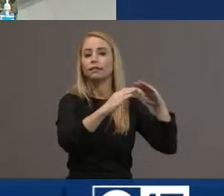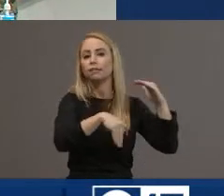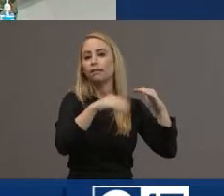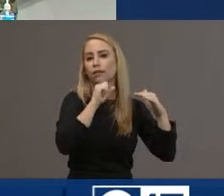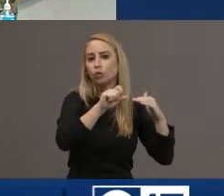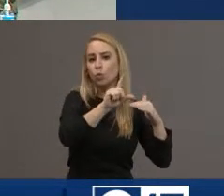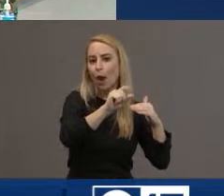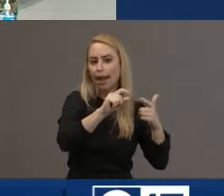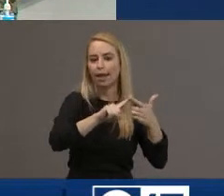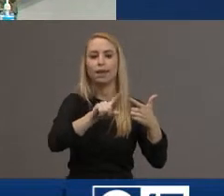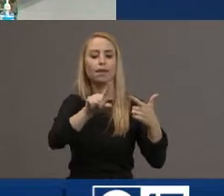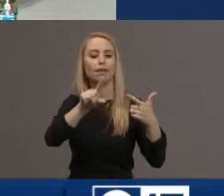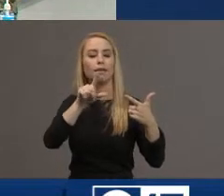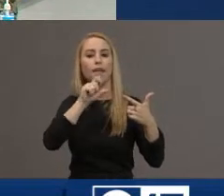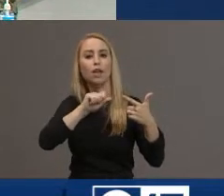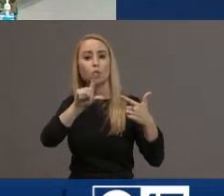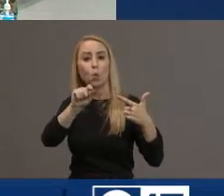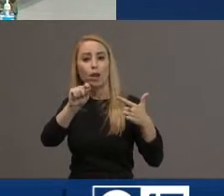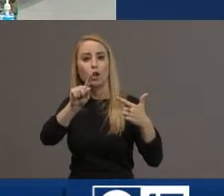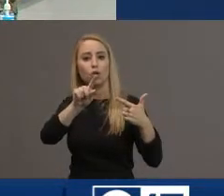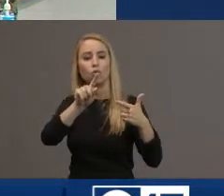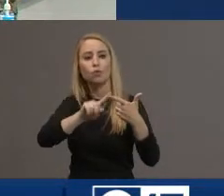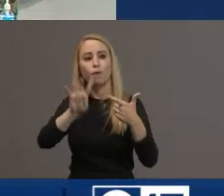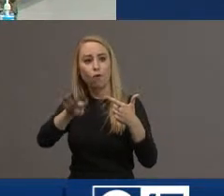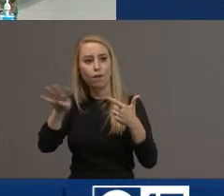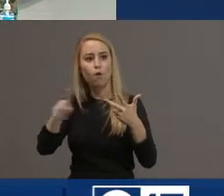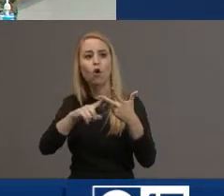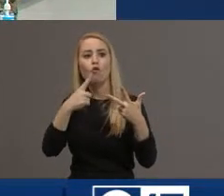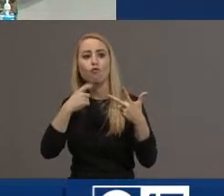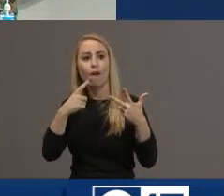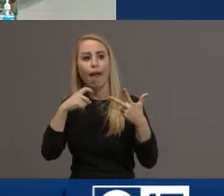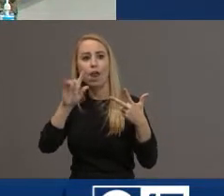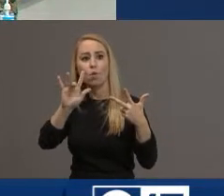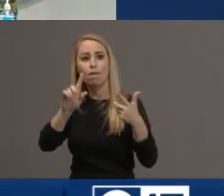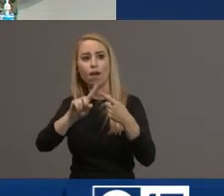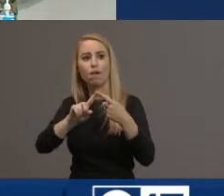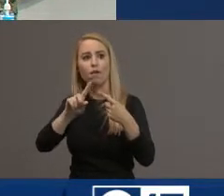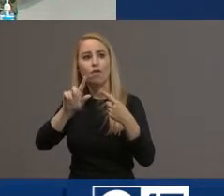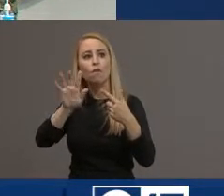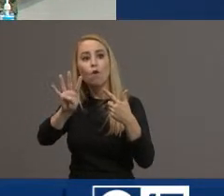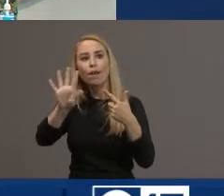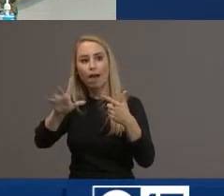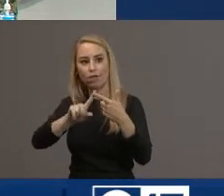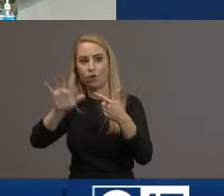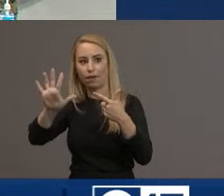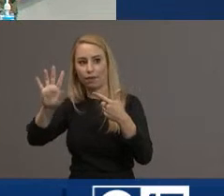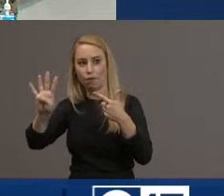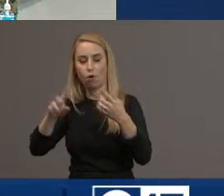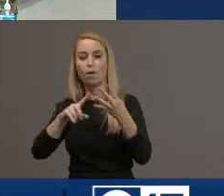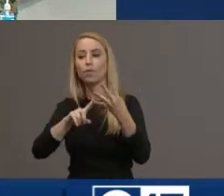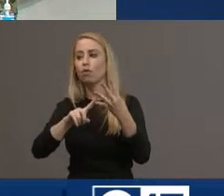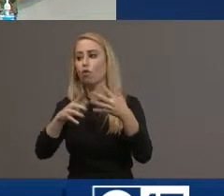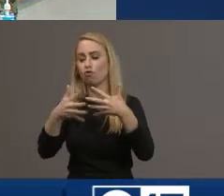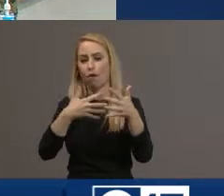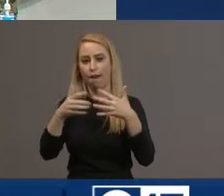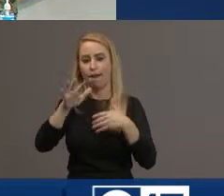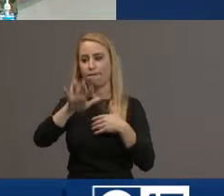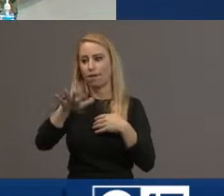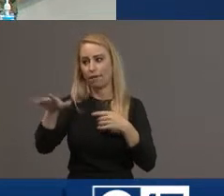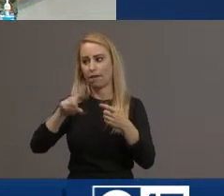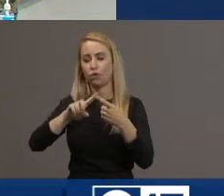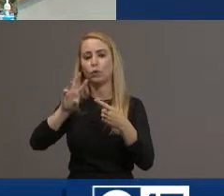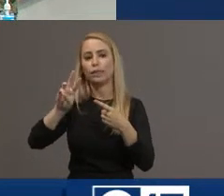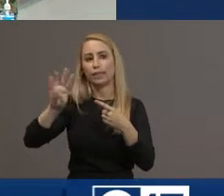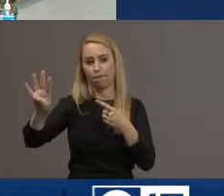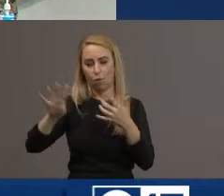44. Red is 45 to 54. Gray is 55 to 64.